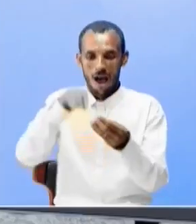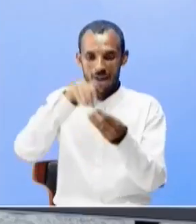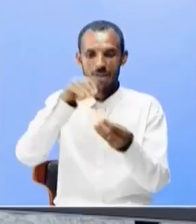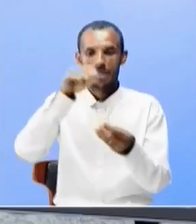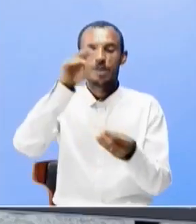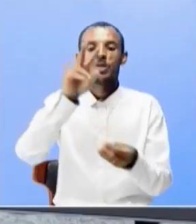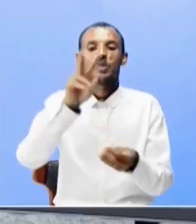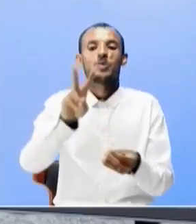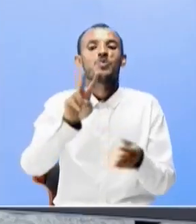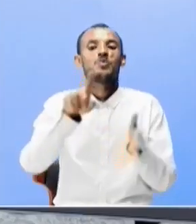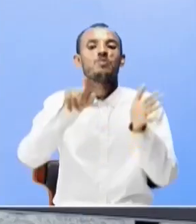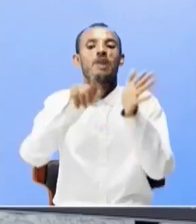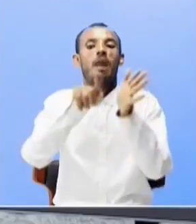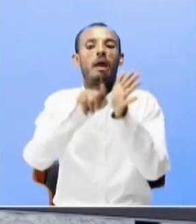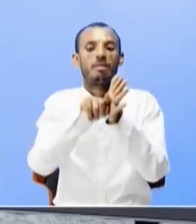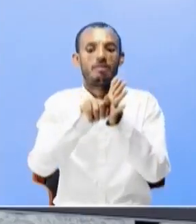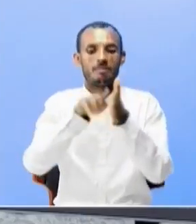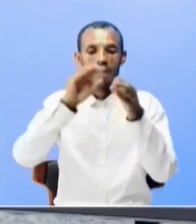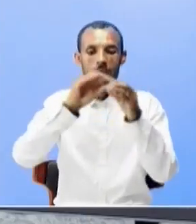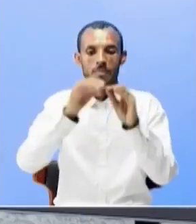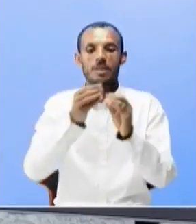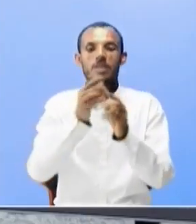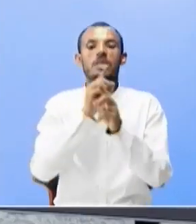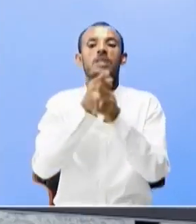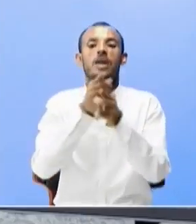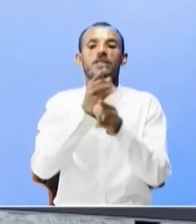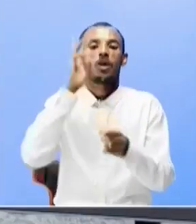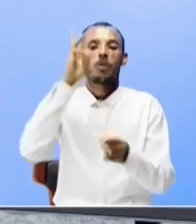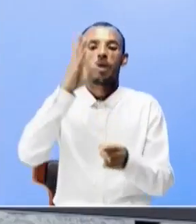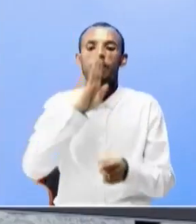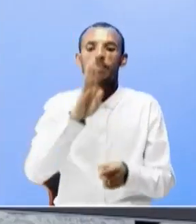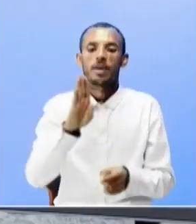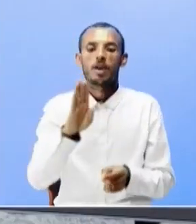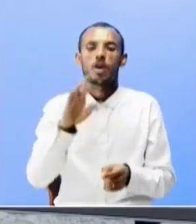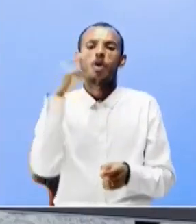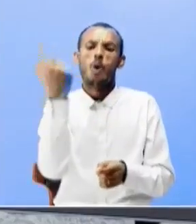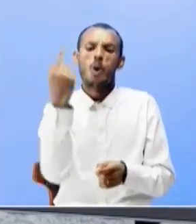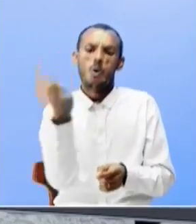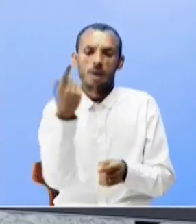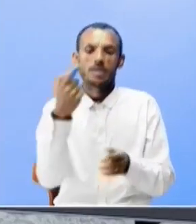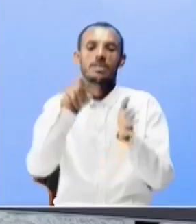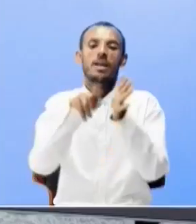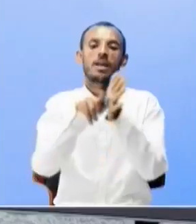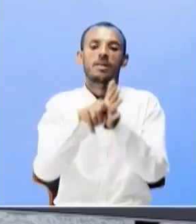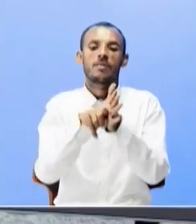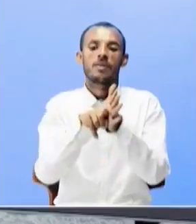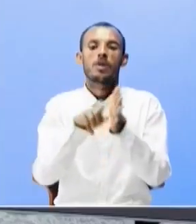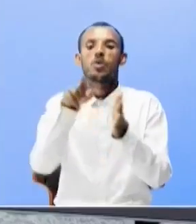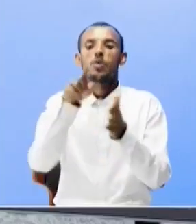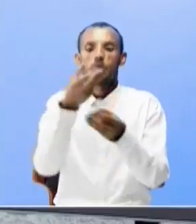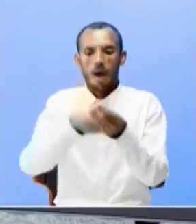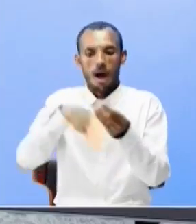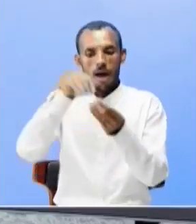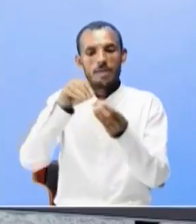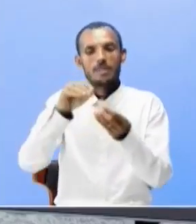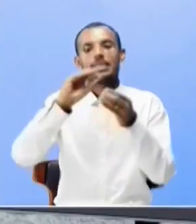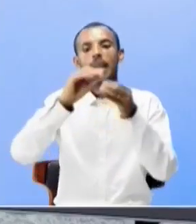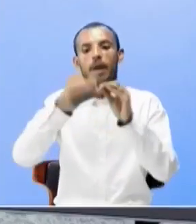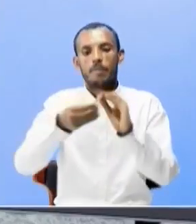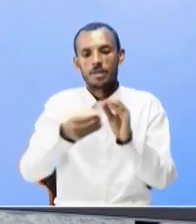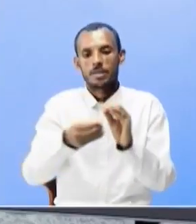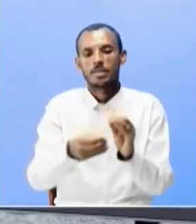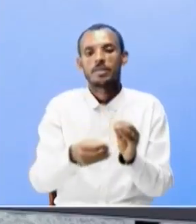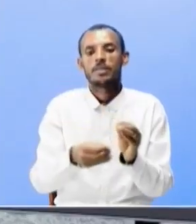2 negatives, the answer will be always negative, and you add the numbers. Negative,